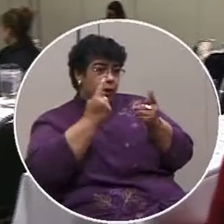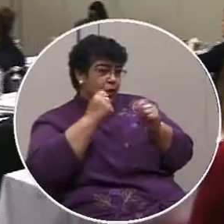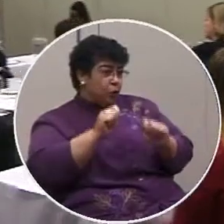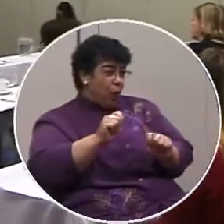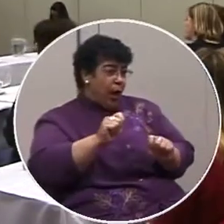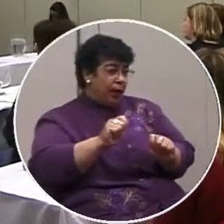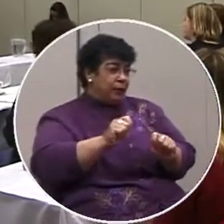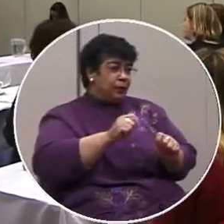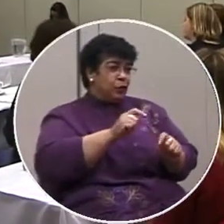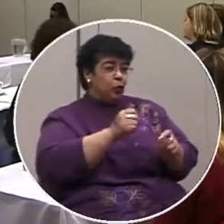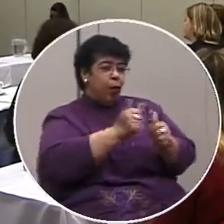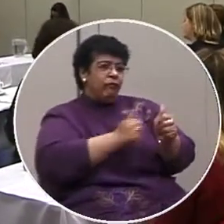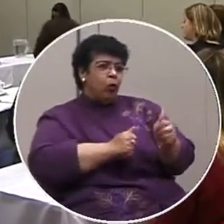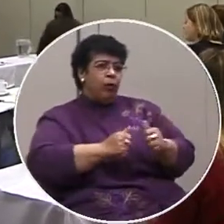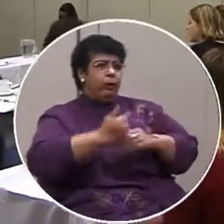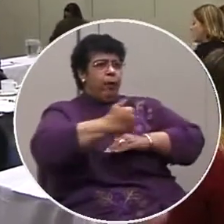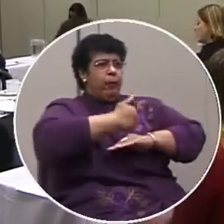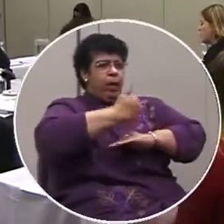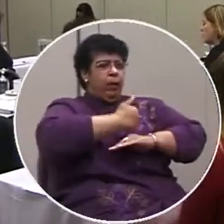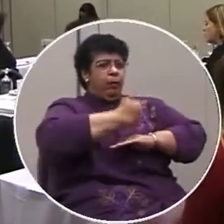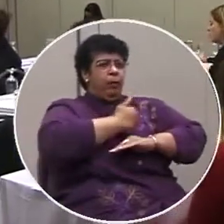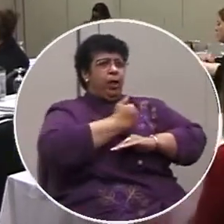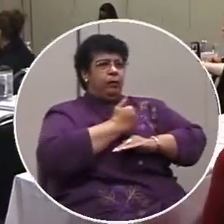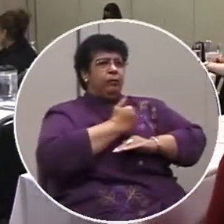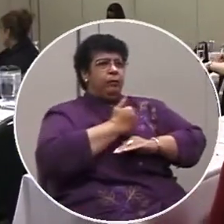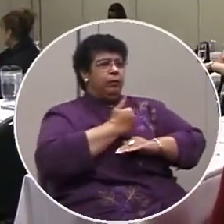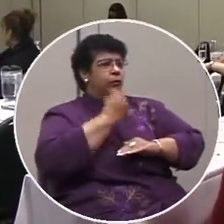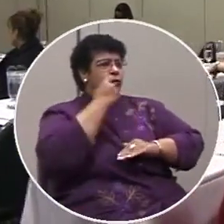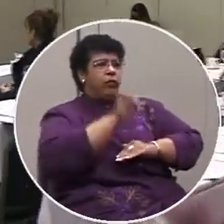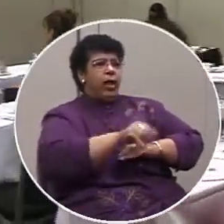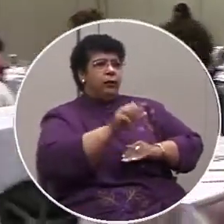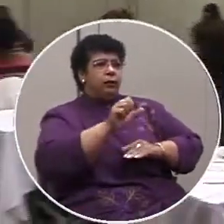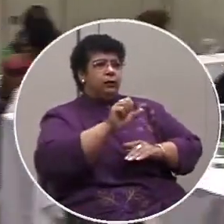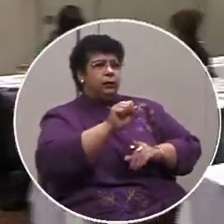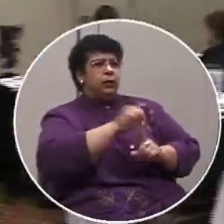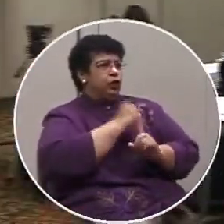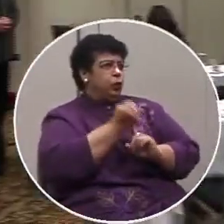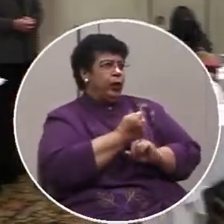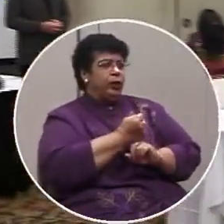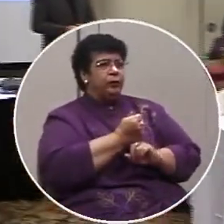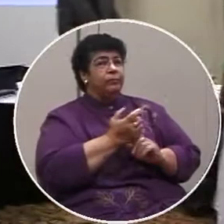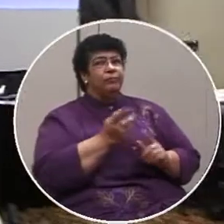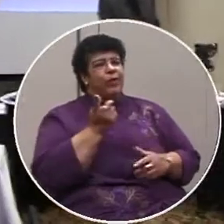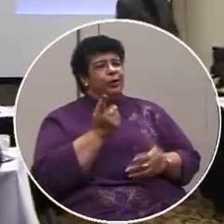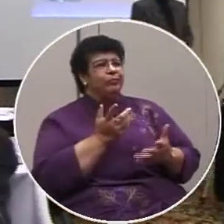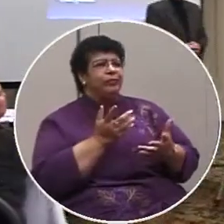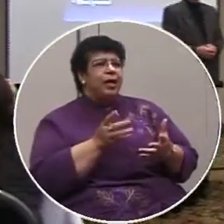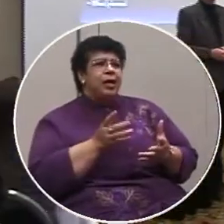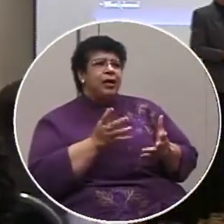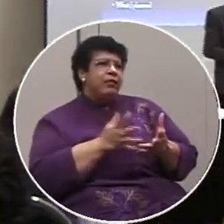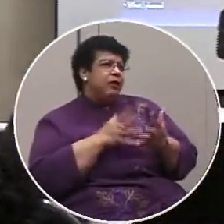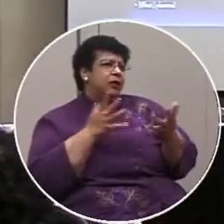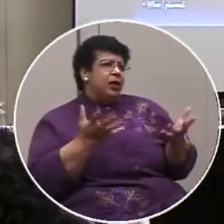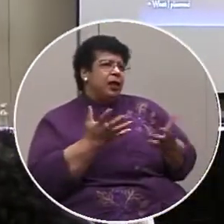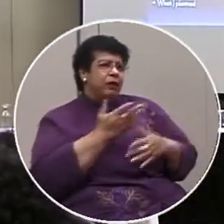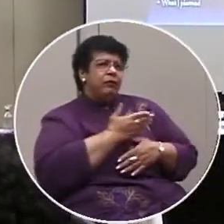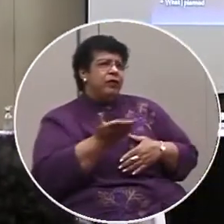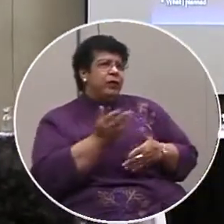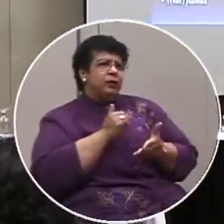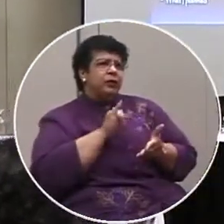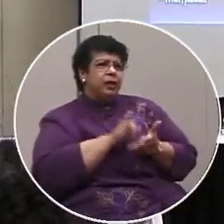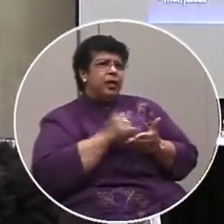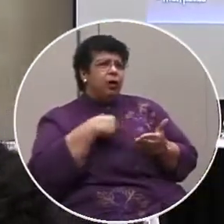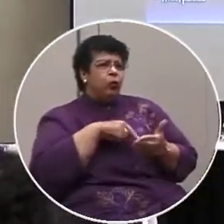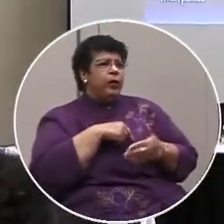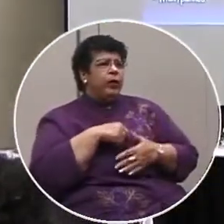responsibility and the data might reflect that? Yeah, there's a lot of different kinds of aversives that we can experience, and